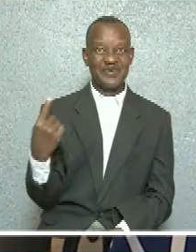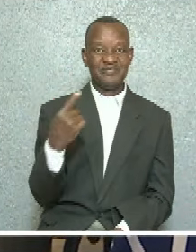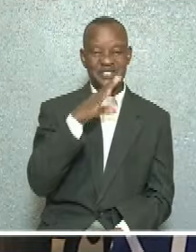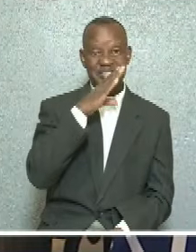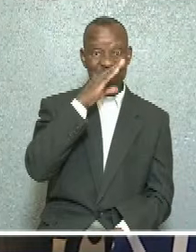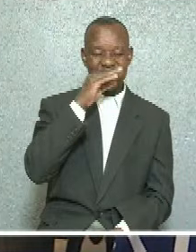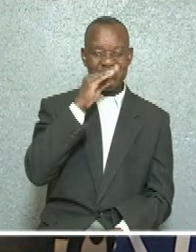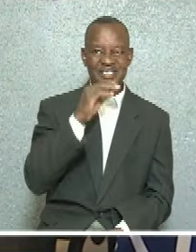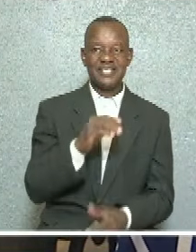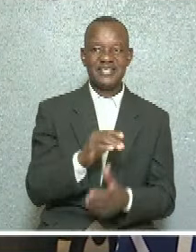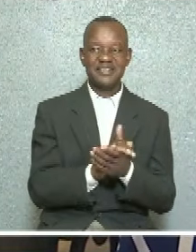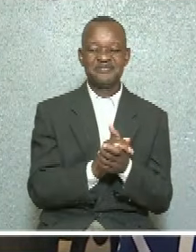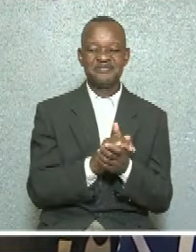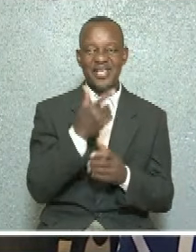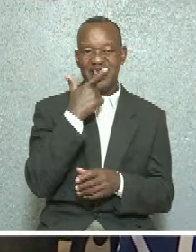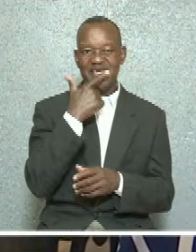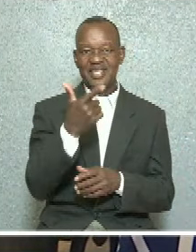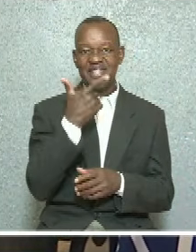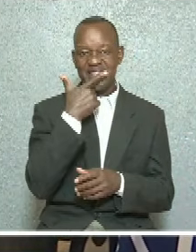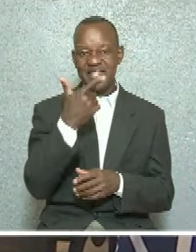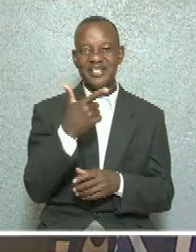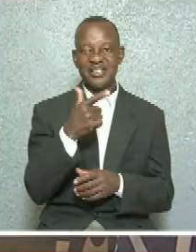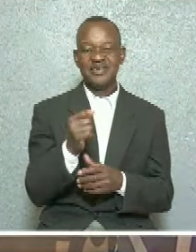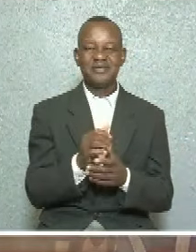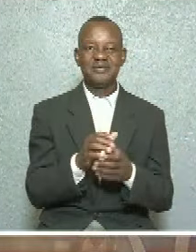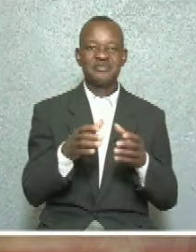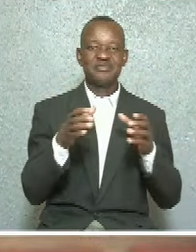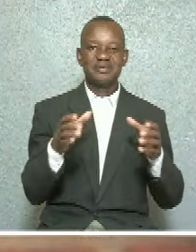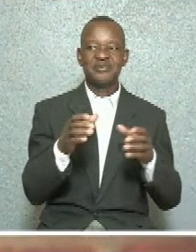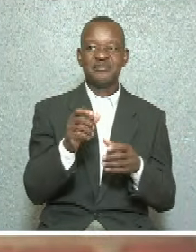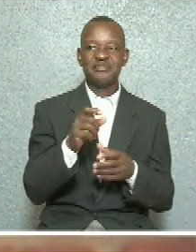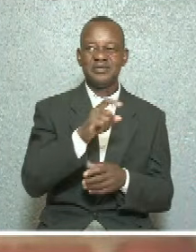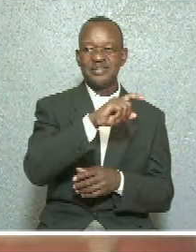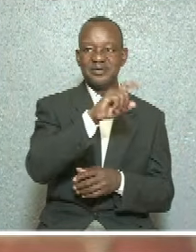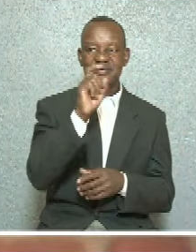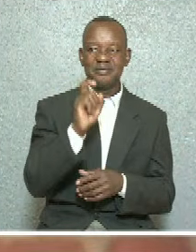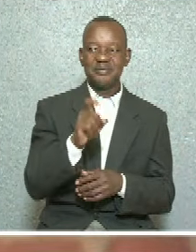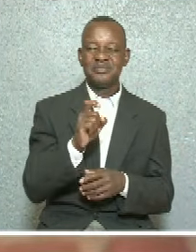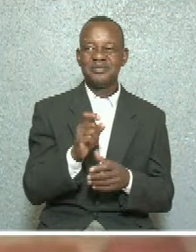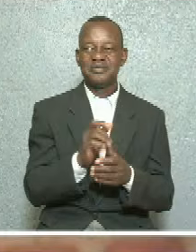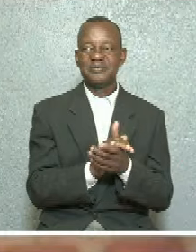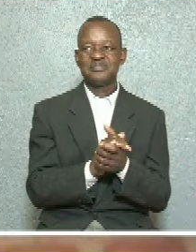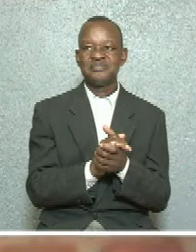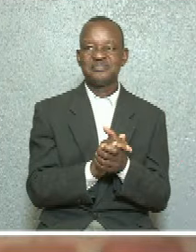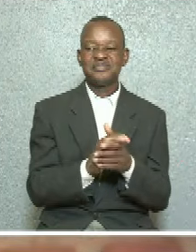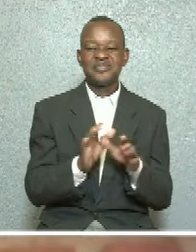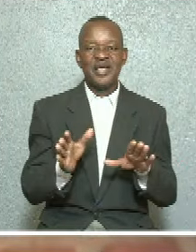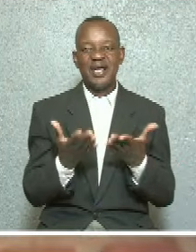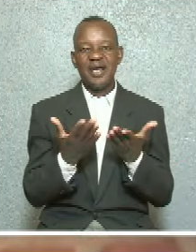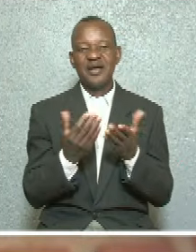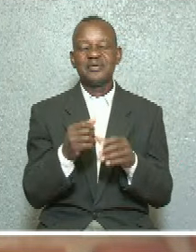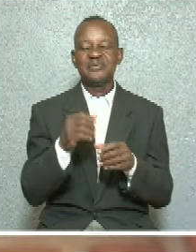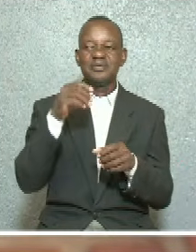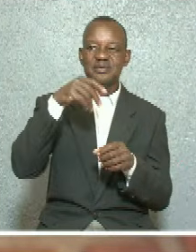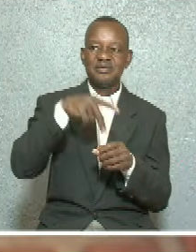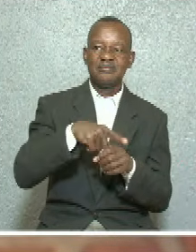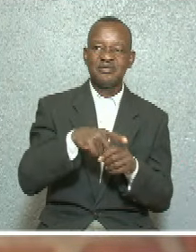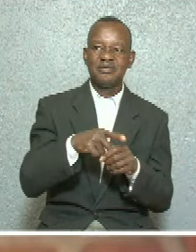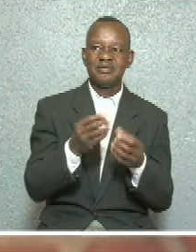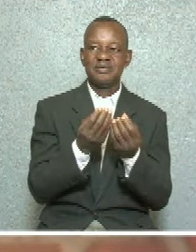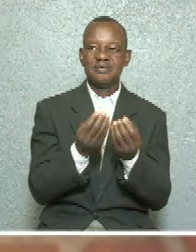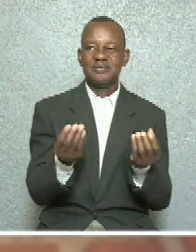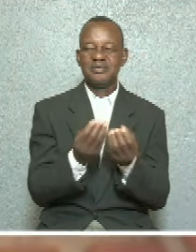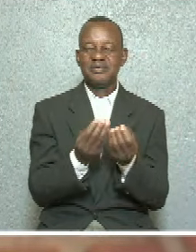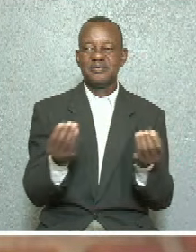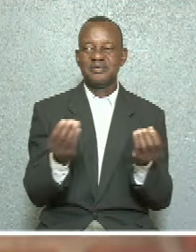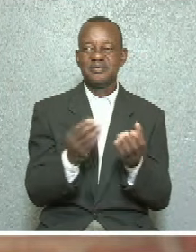Thank you so much for that question. So how parents can get the kids enrolled in Pay. First and foremost, I want to say